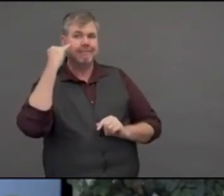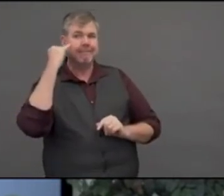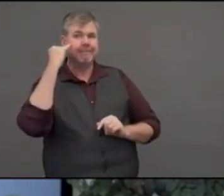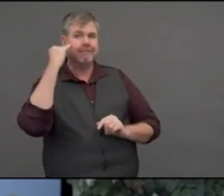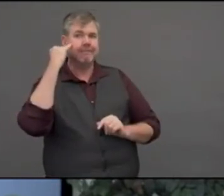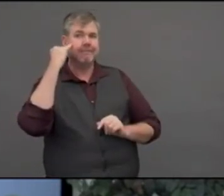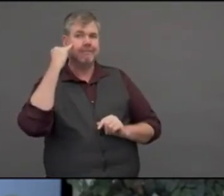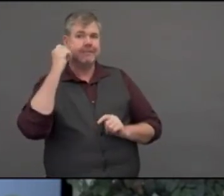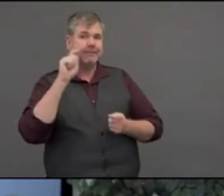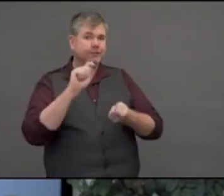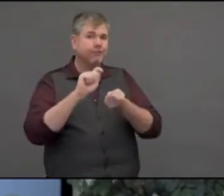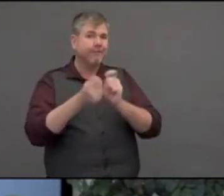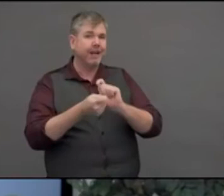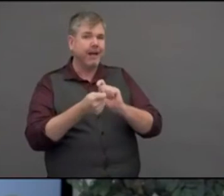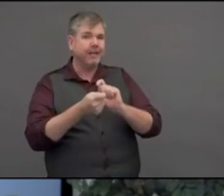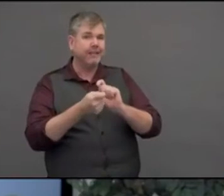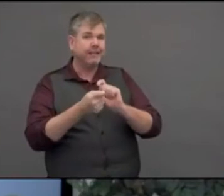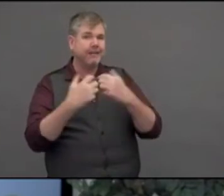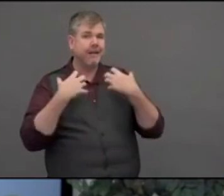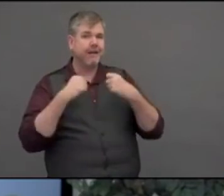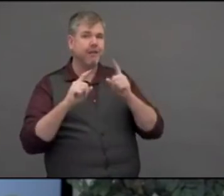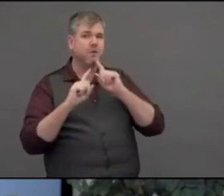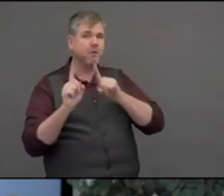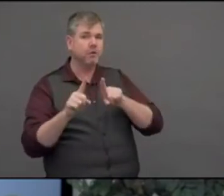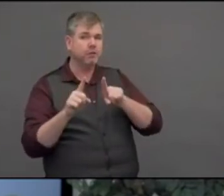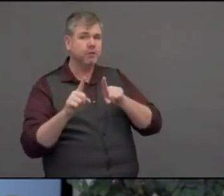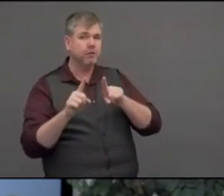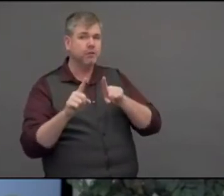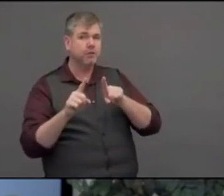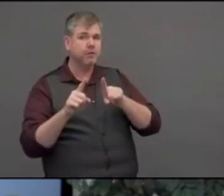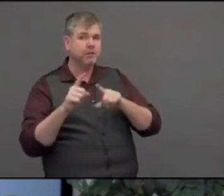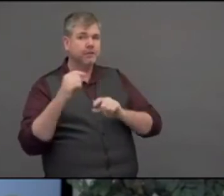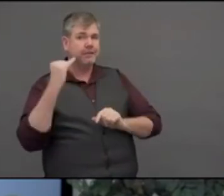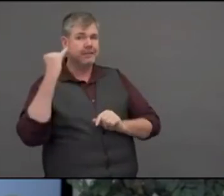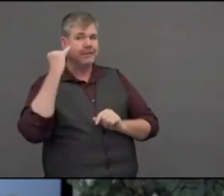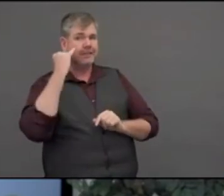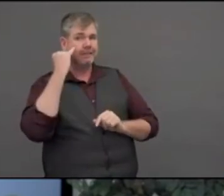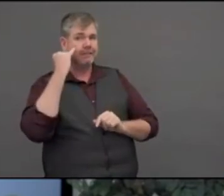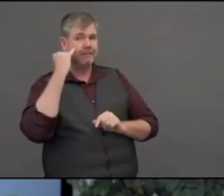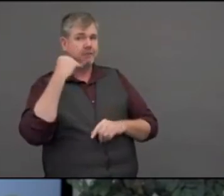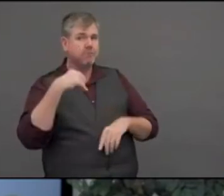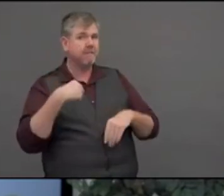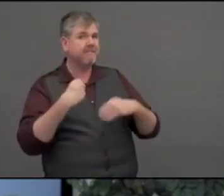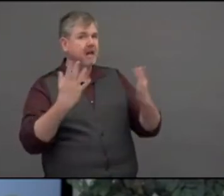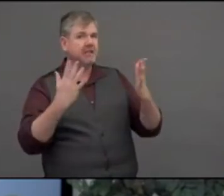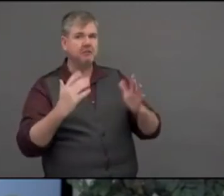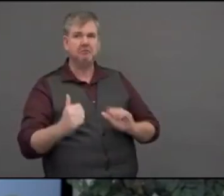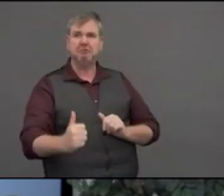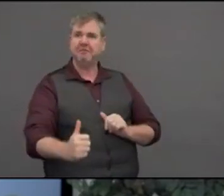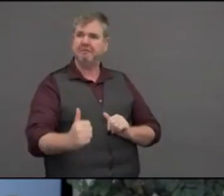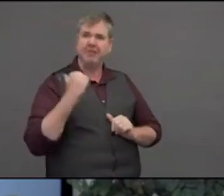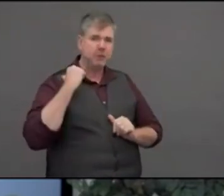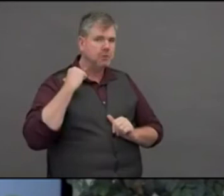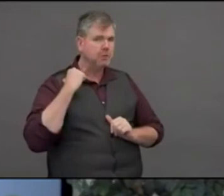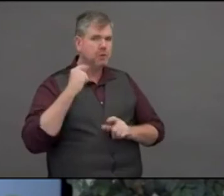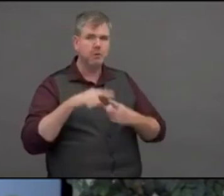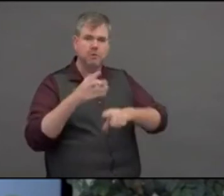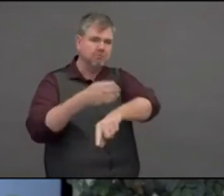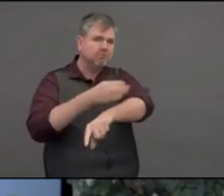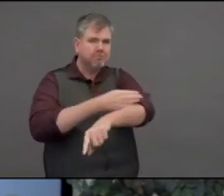revised order, if any of these providers still refuses to enhance their testing? What are your